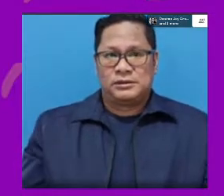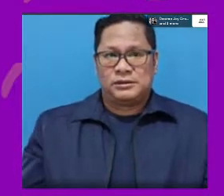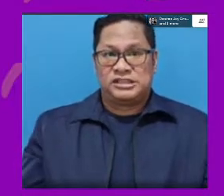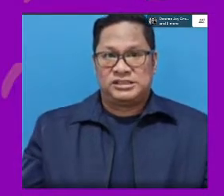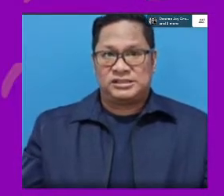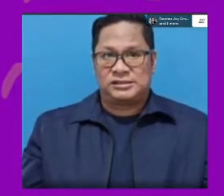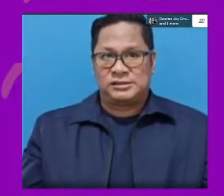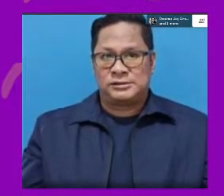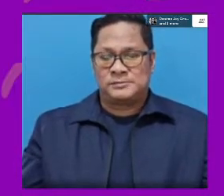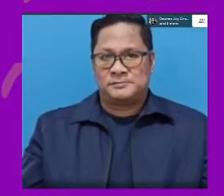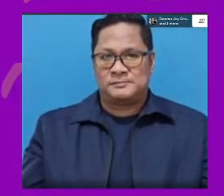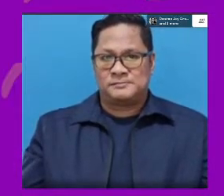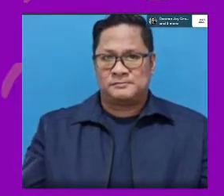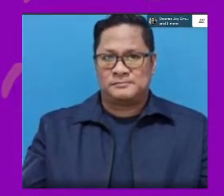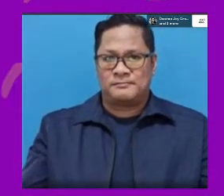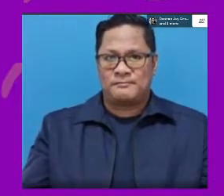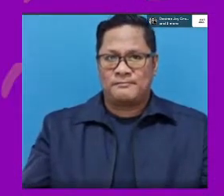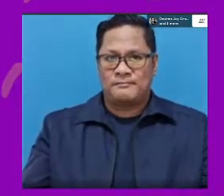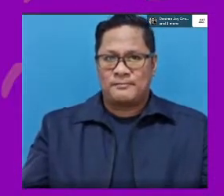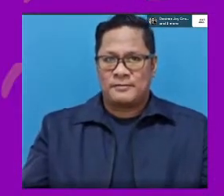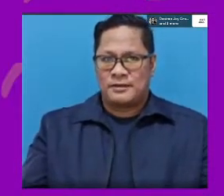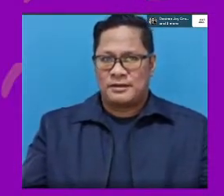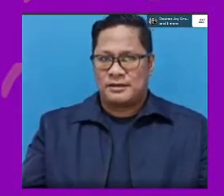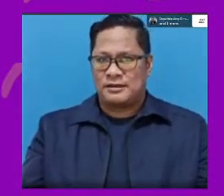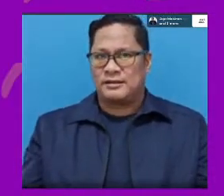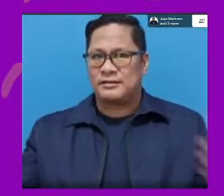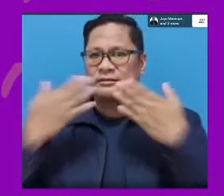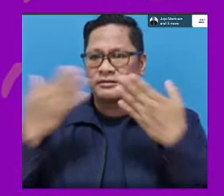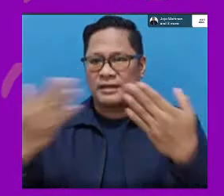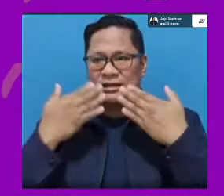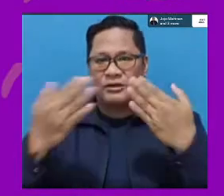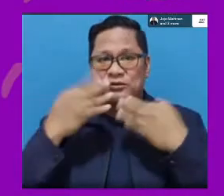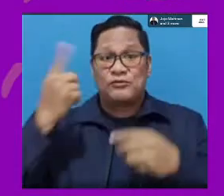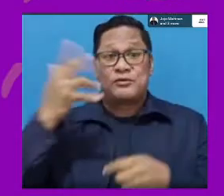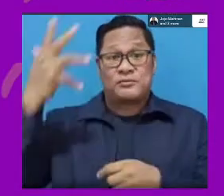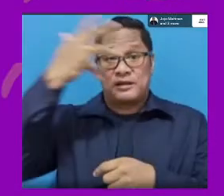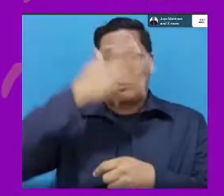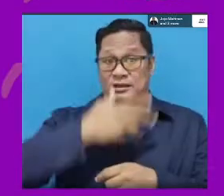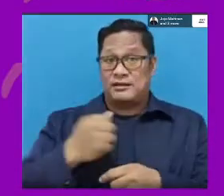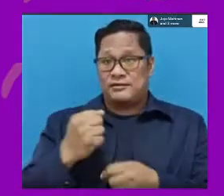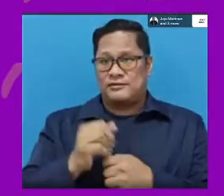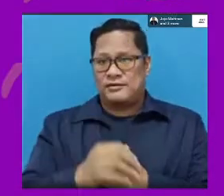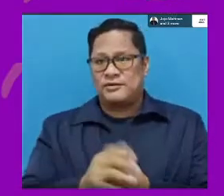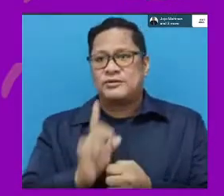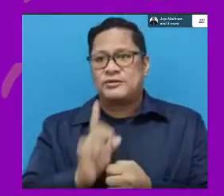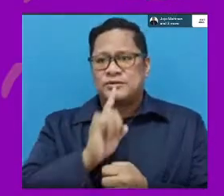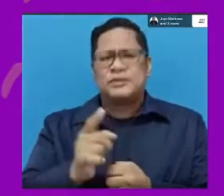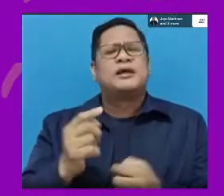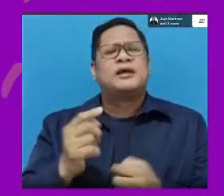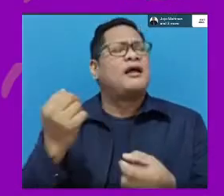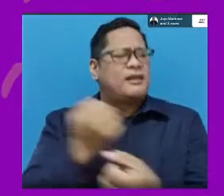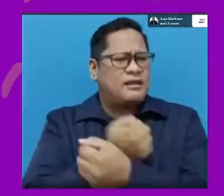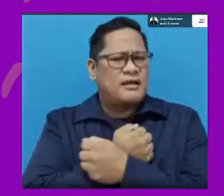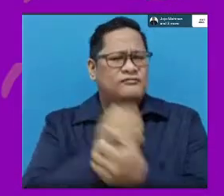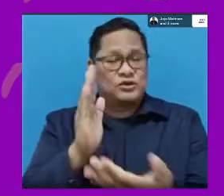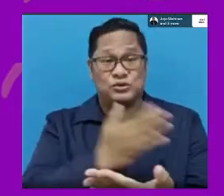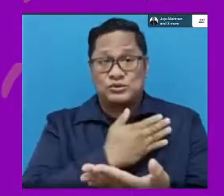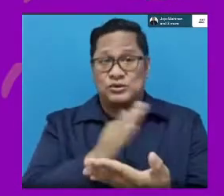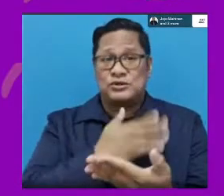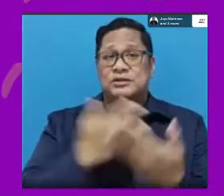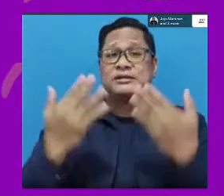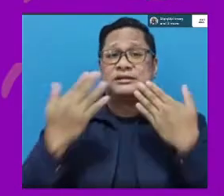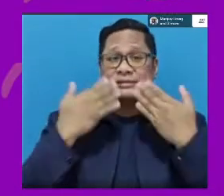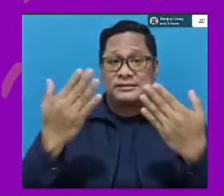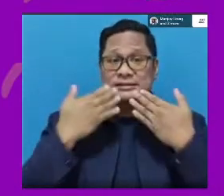Thank you so much, Ms. Rebecca Abraham, for that beautiful rendition. I love that song. Thank you so much